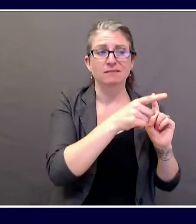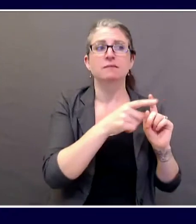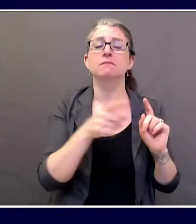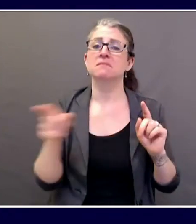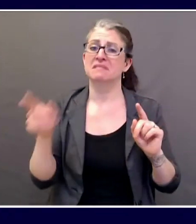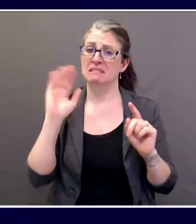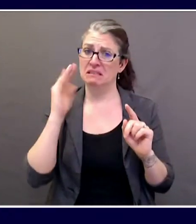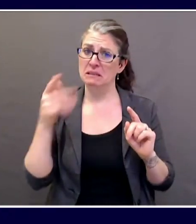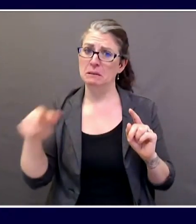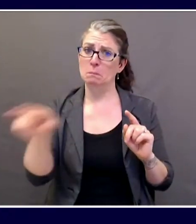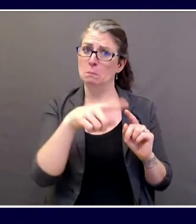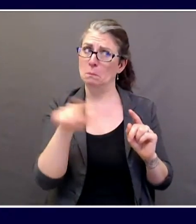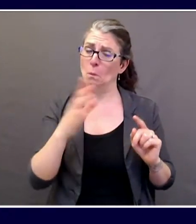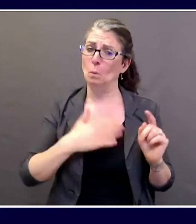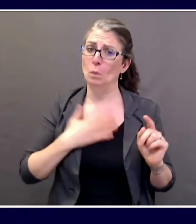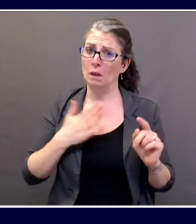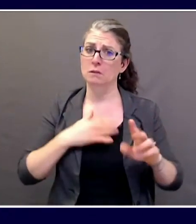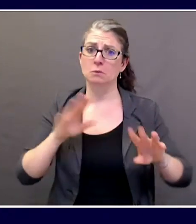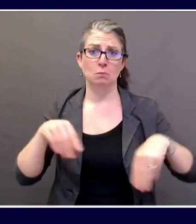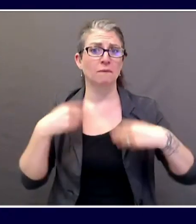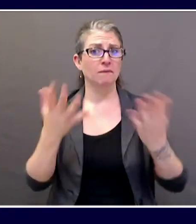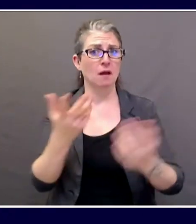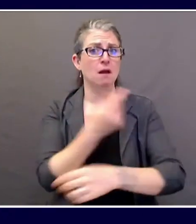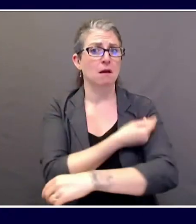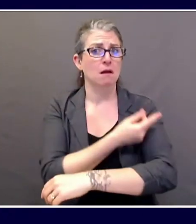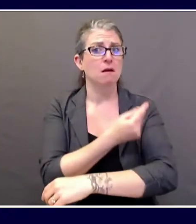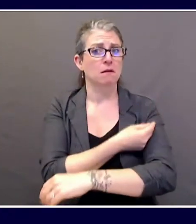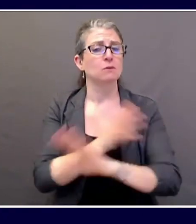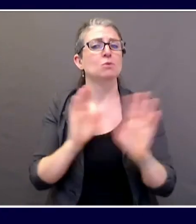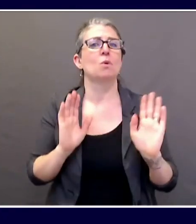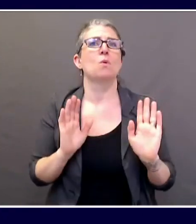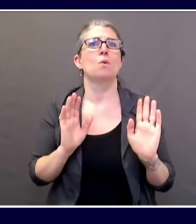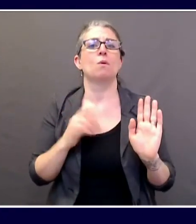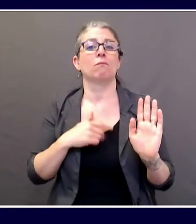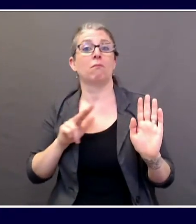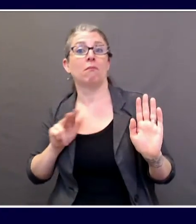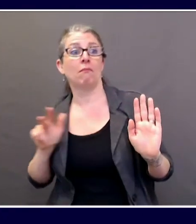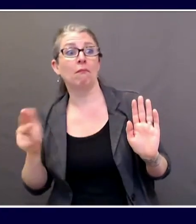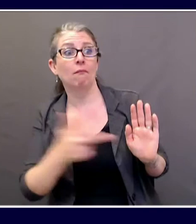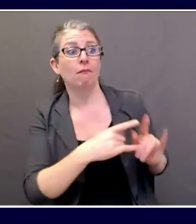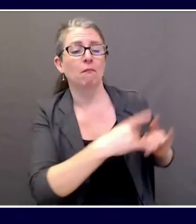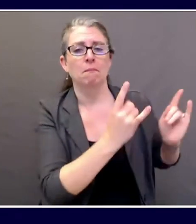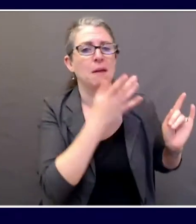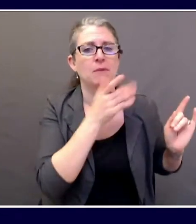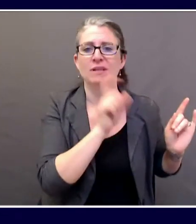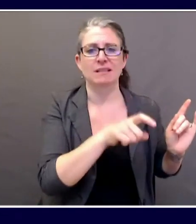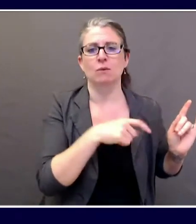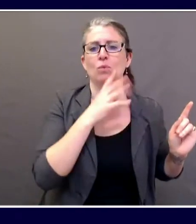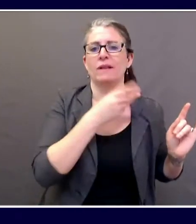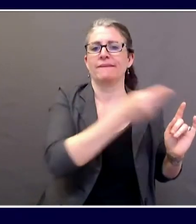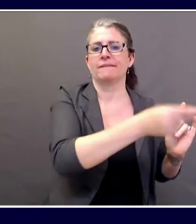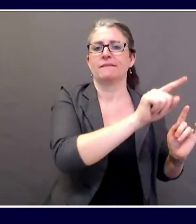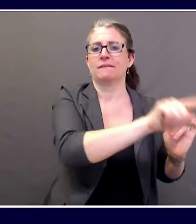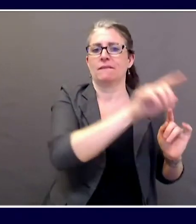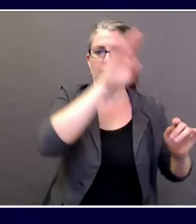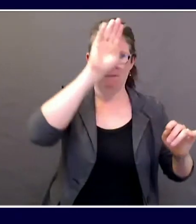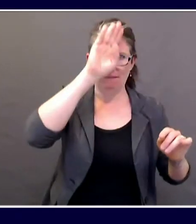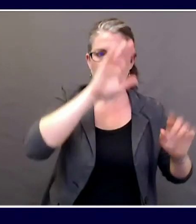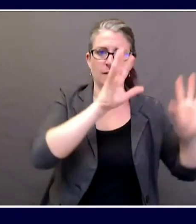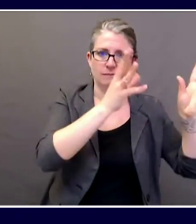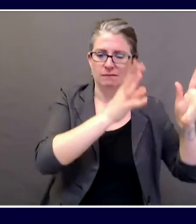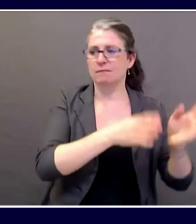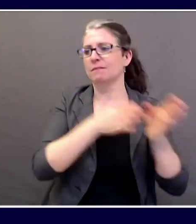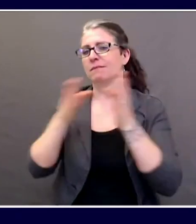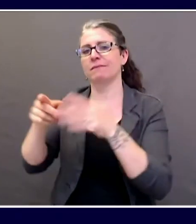respect to Somerset. Okay. And then lastly, just talking about, you've kind of addressed this in a couple of different ways. So if this is